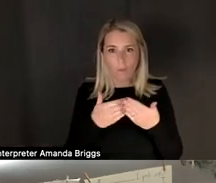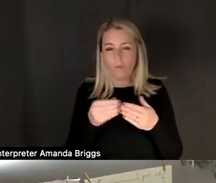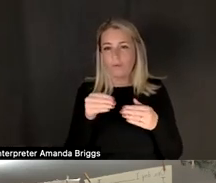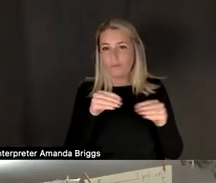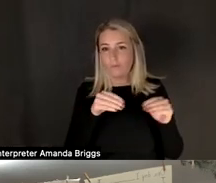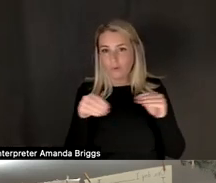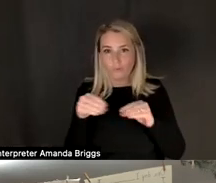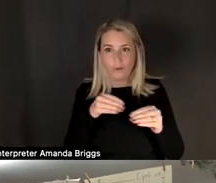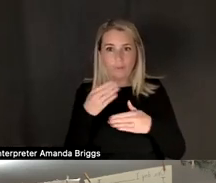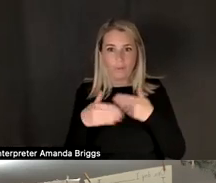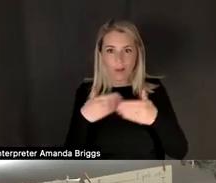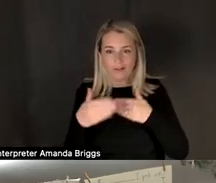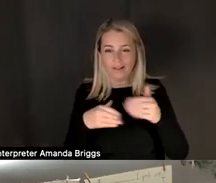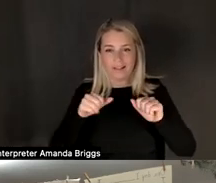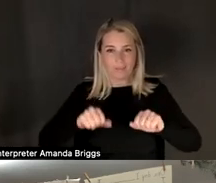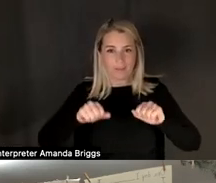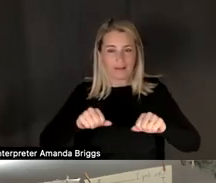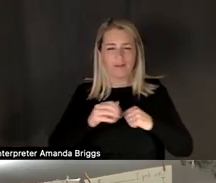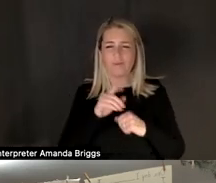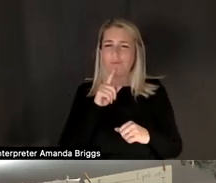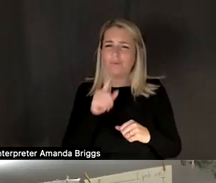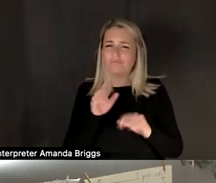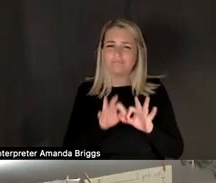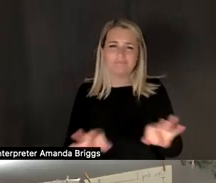processing capability. So super, super important.